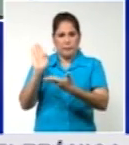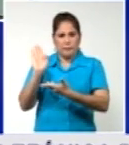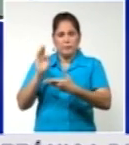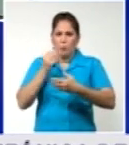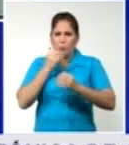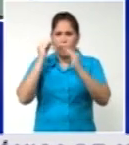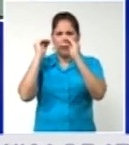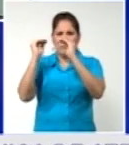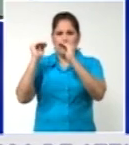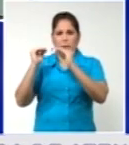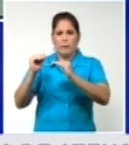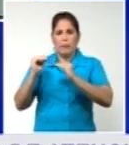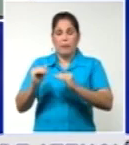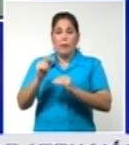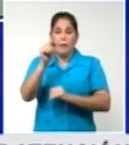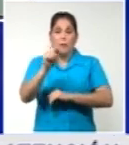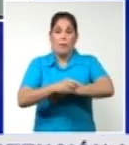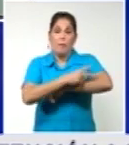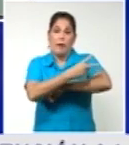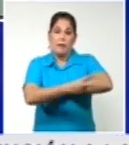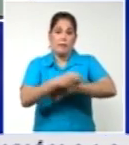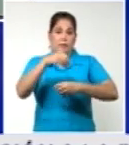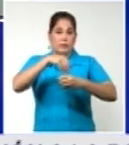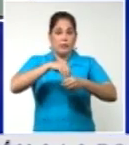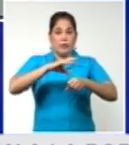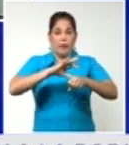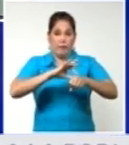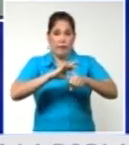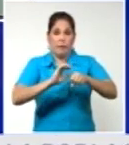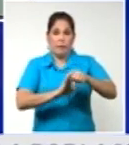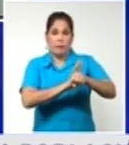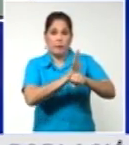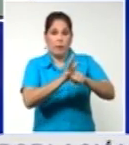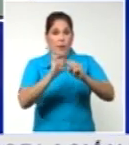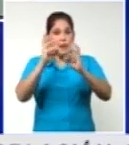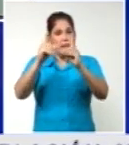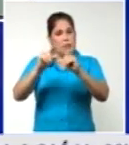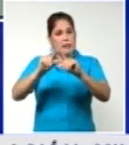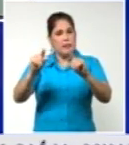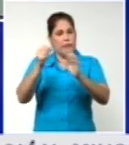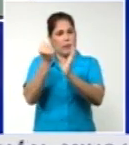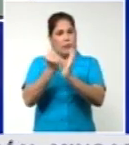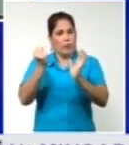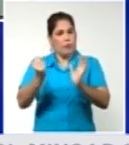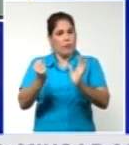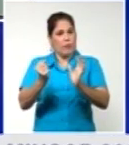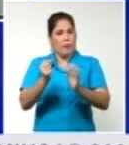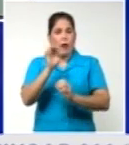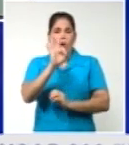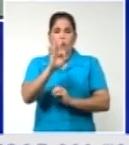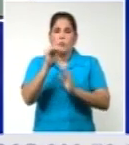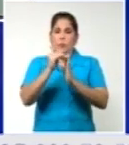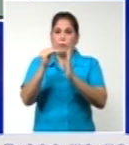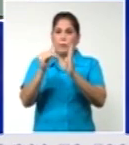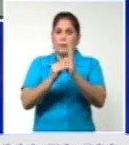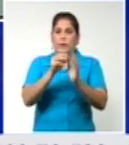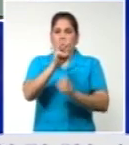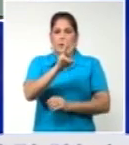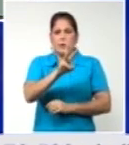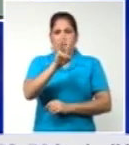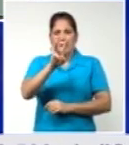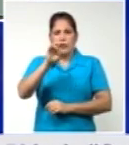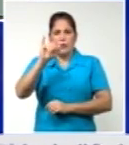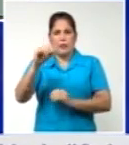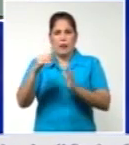8,336,282 confirmed cases and over 222,000 COVID-19 fatalities. Then